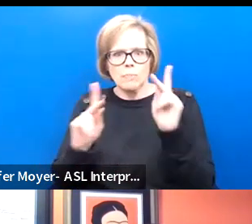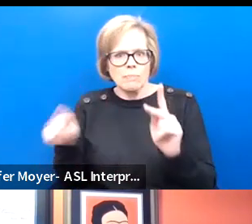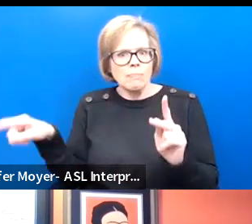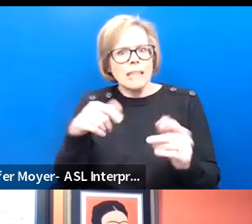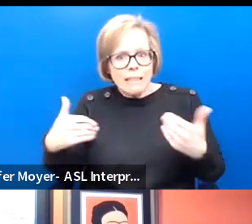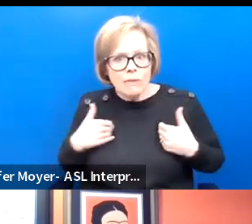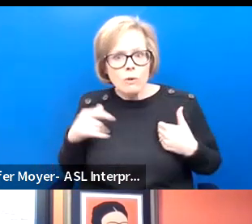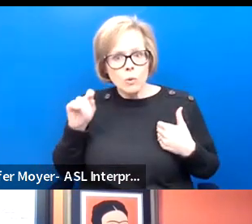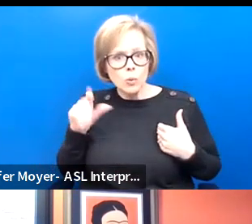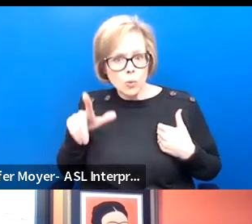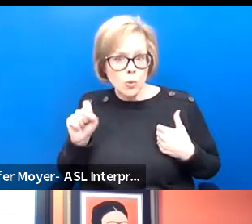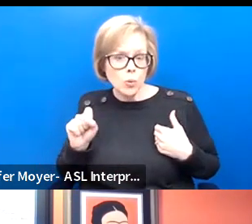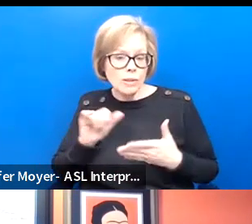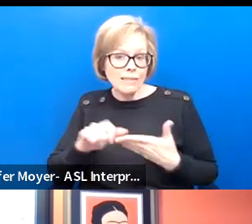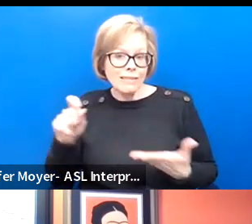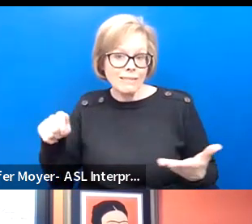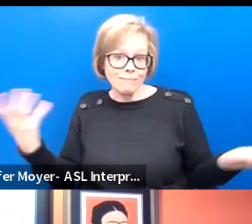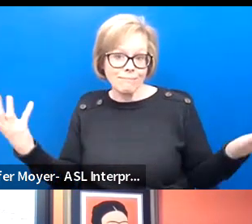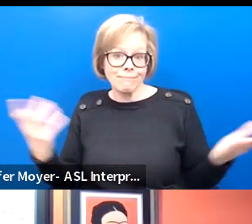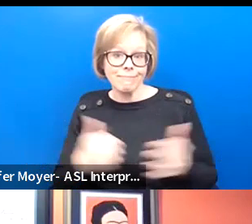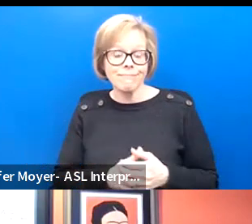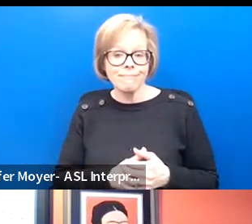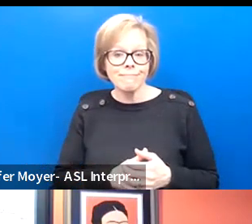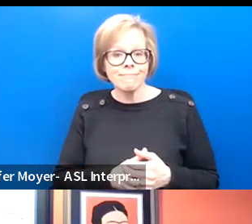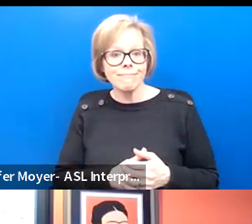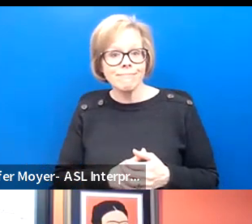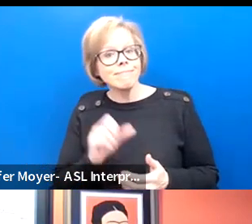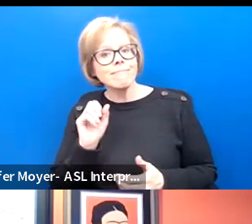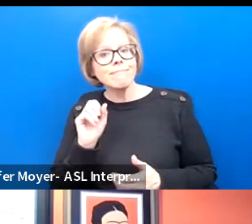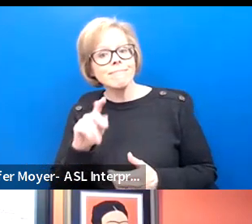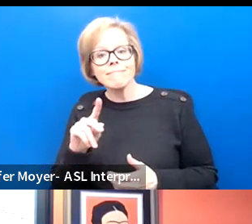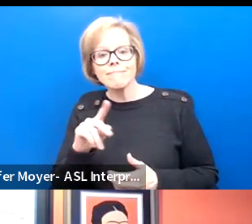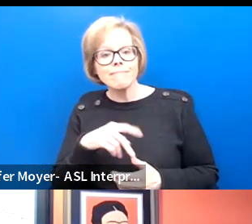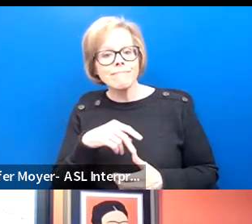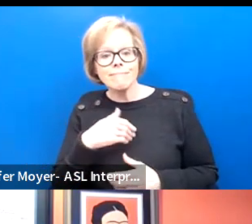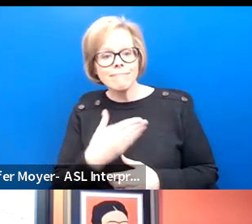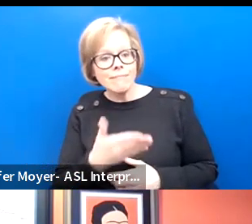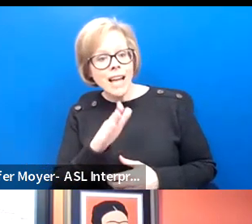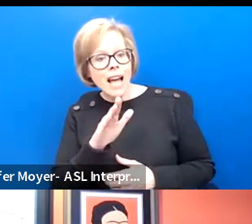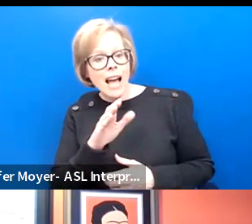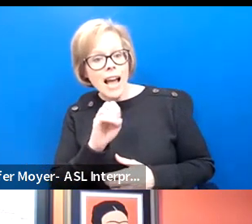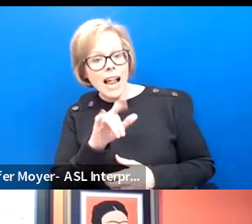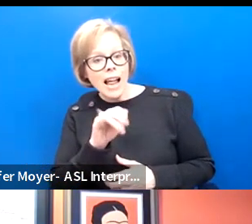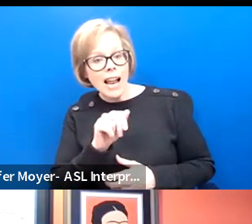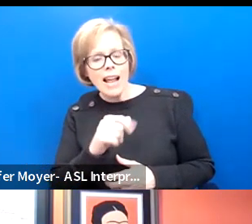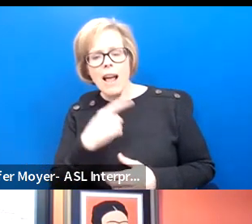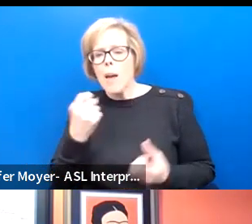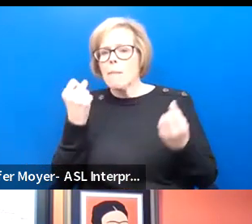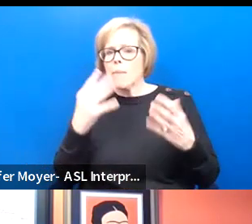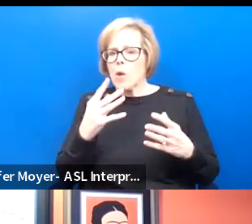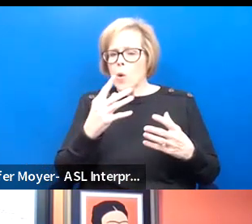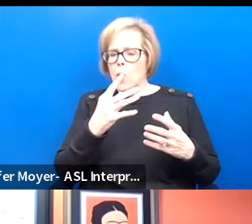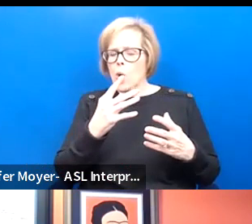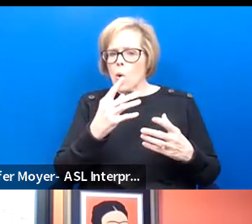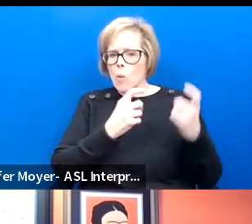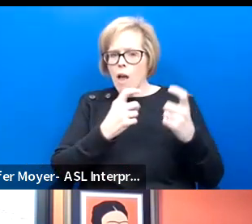the tools that they need? All right, Eliana, what do you got? There's a lot of questions clustered that followed